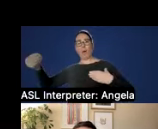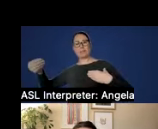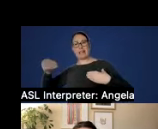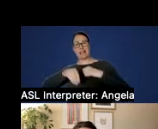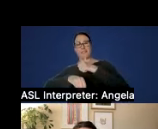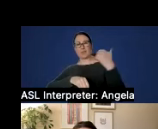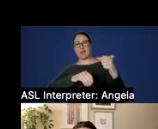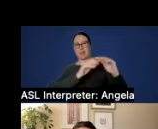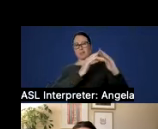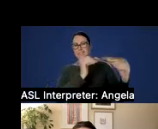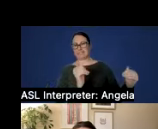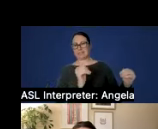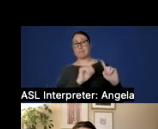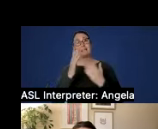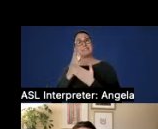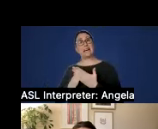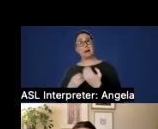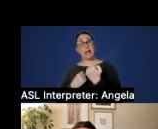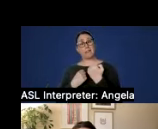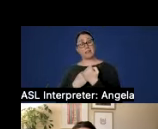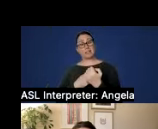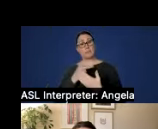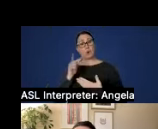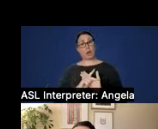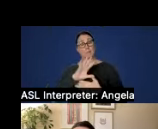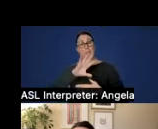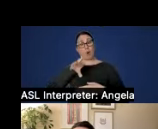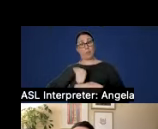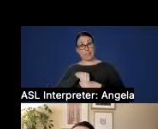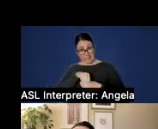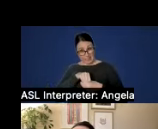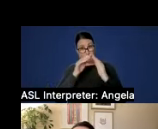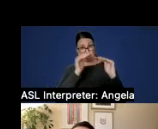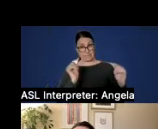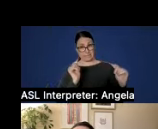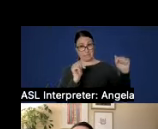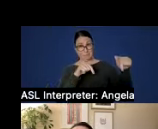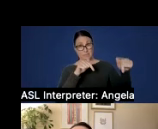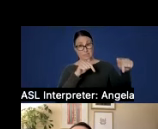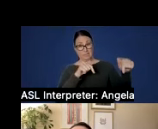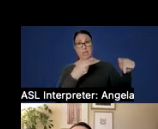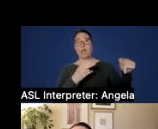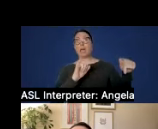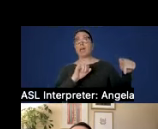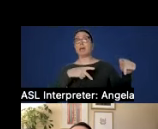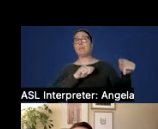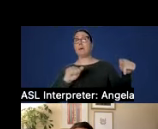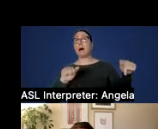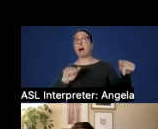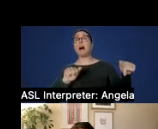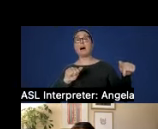advocacy programs are located within those systems, and HIPAA does apply if your system is